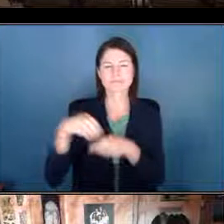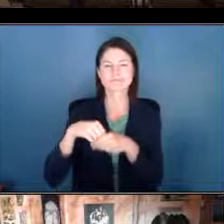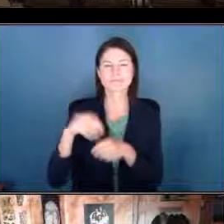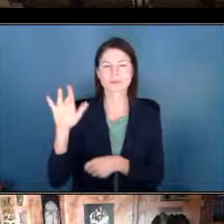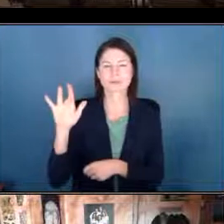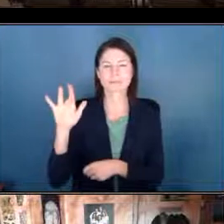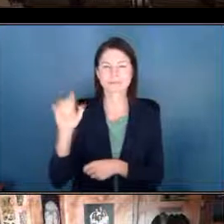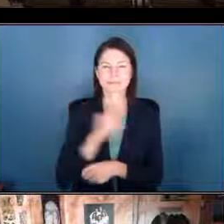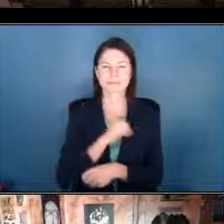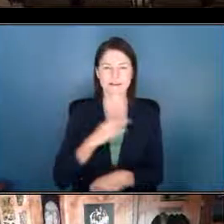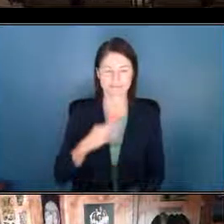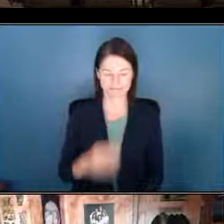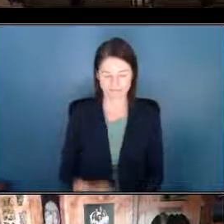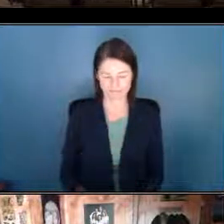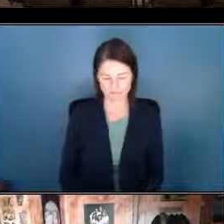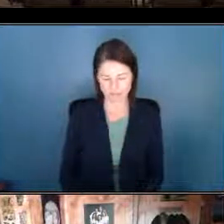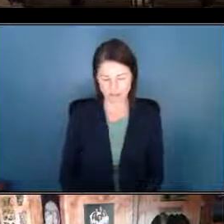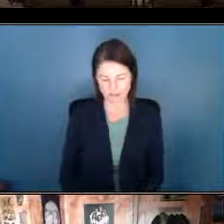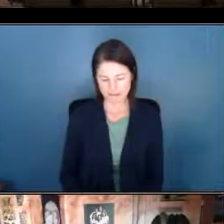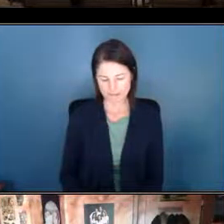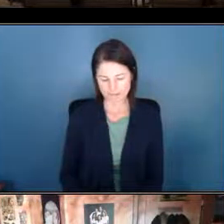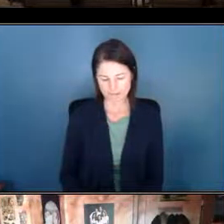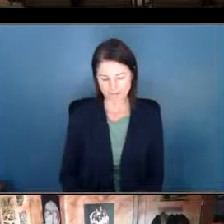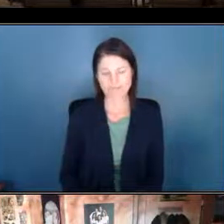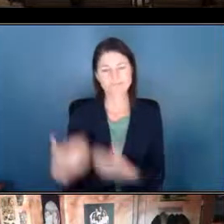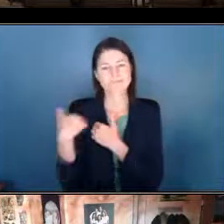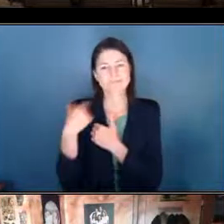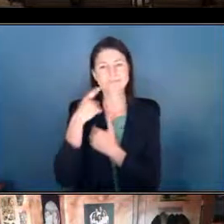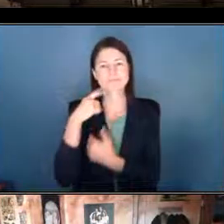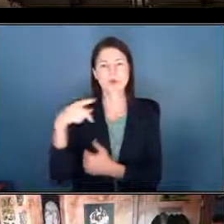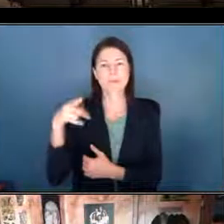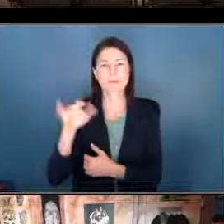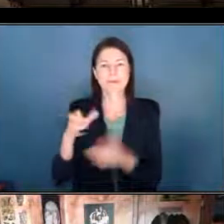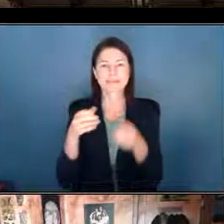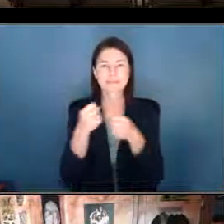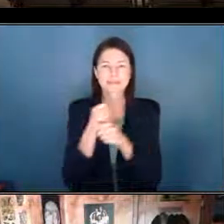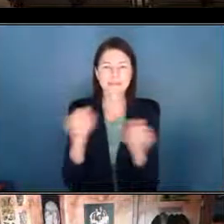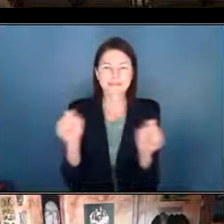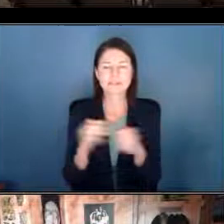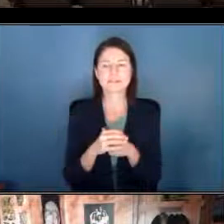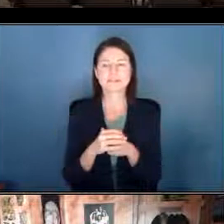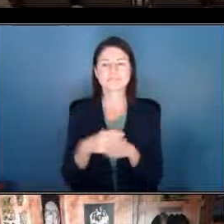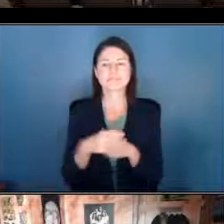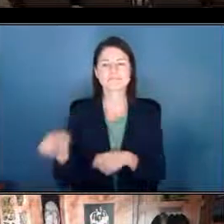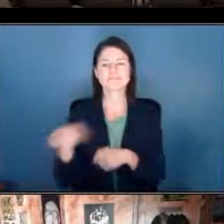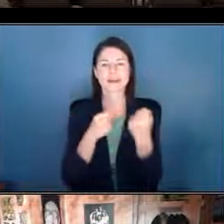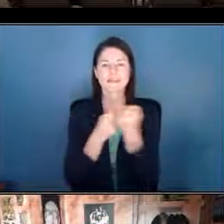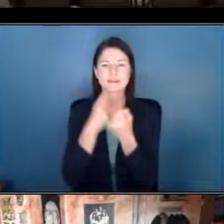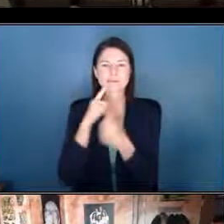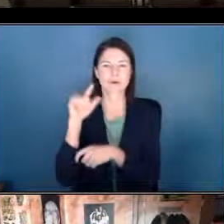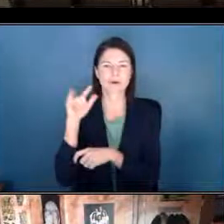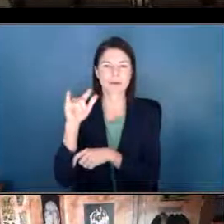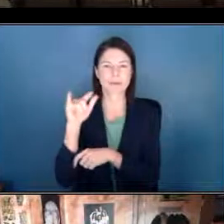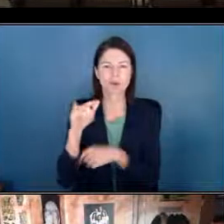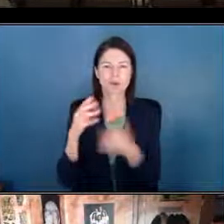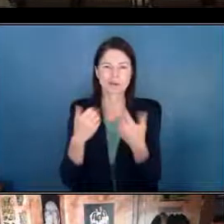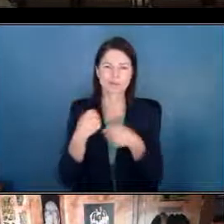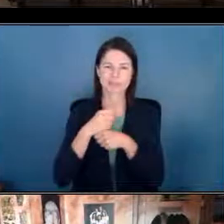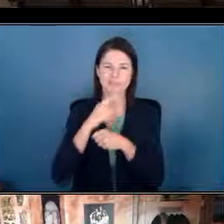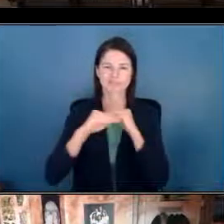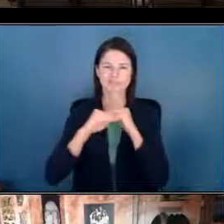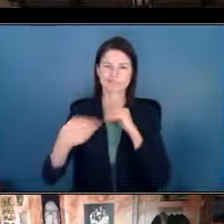staff, that are stewards of public safety and are advocates for airport sustainability. And the